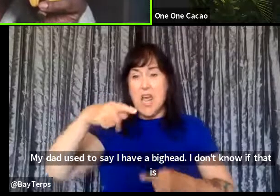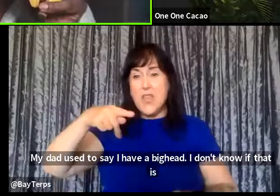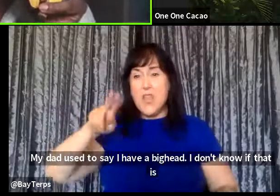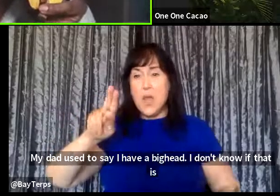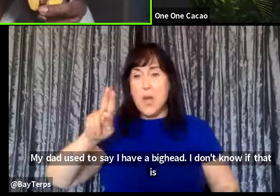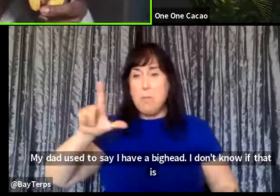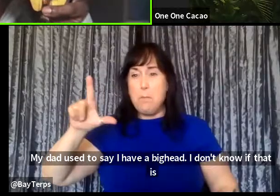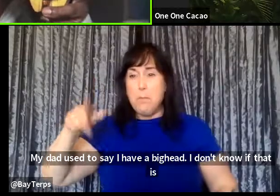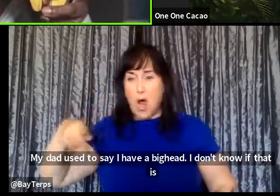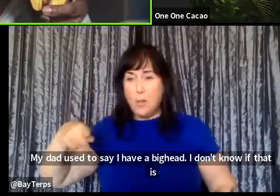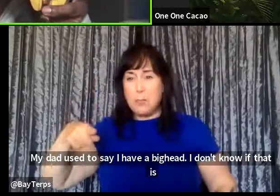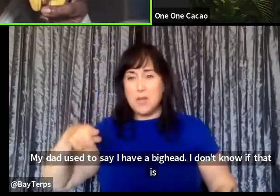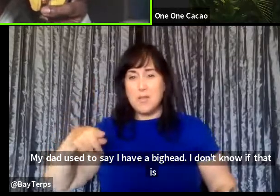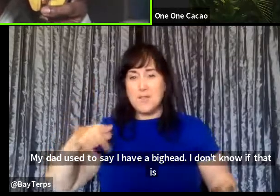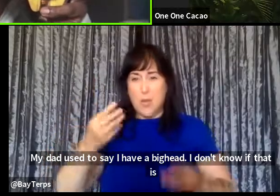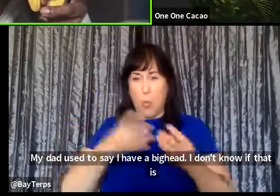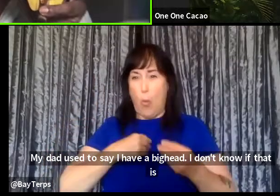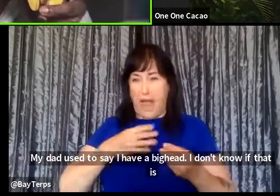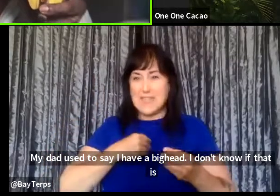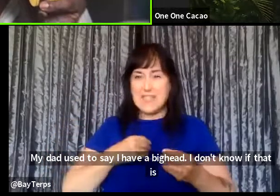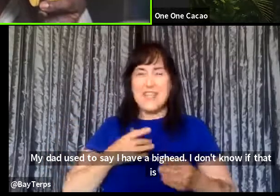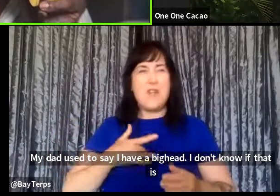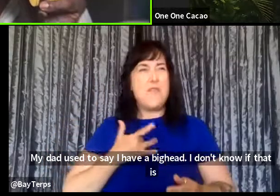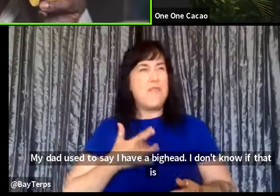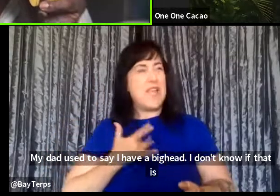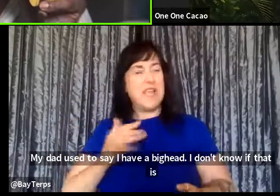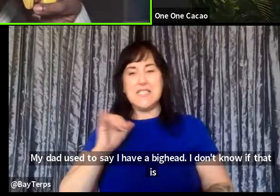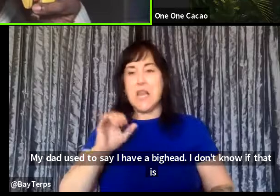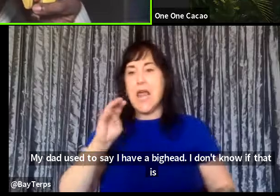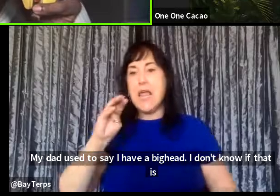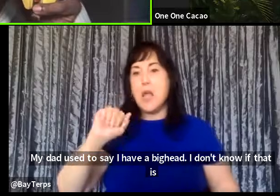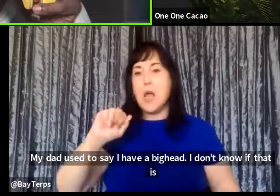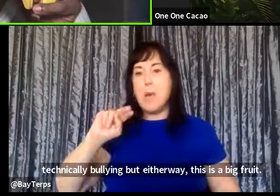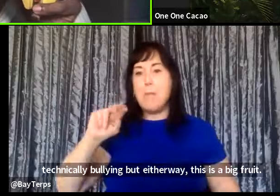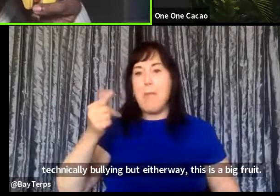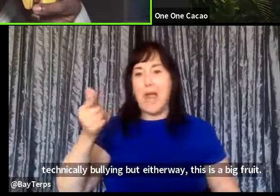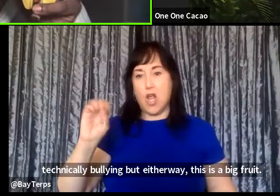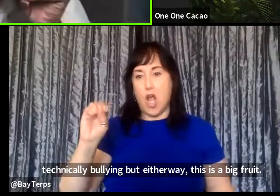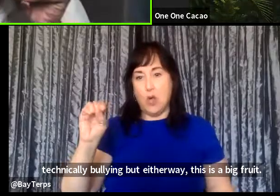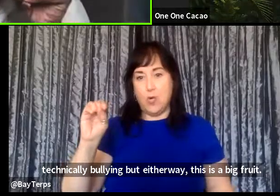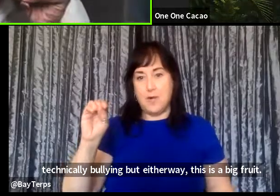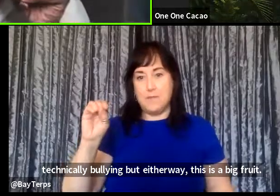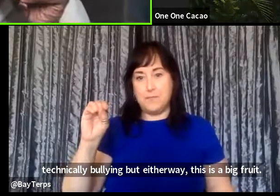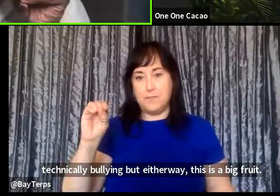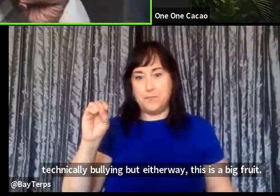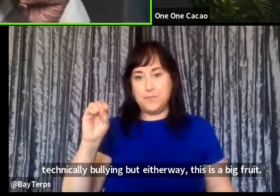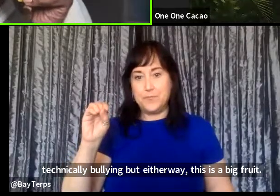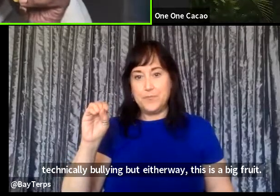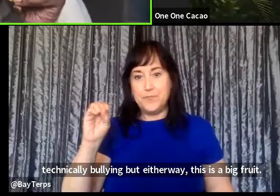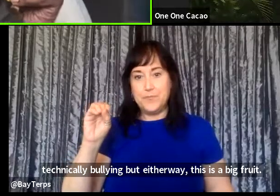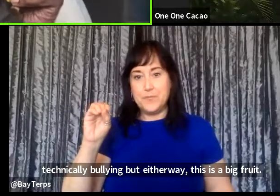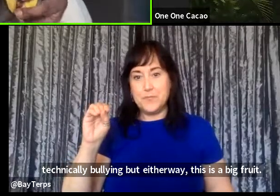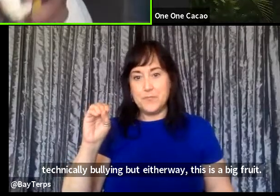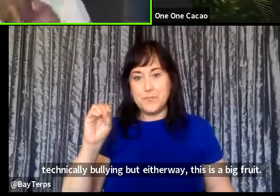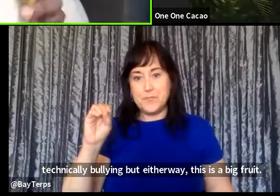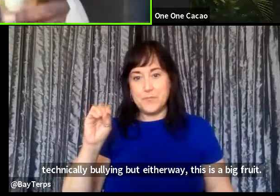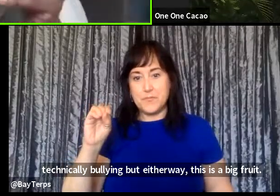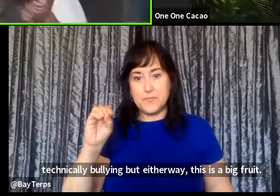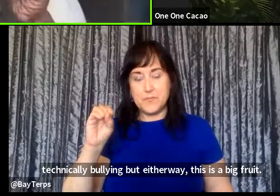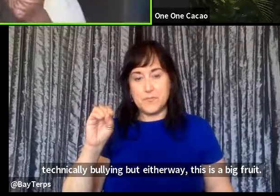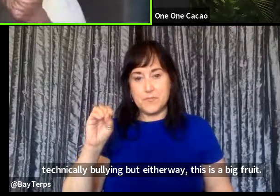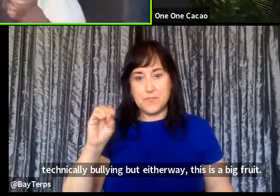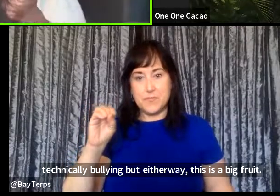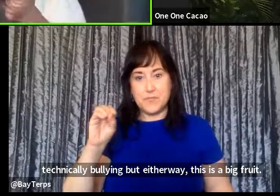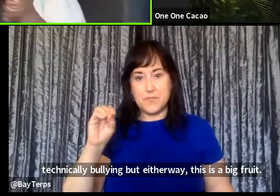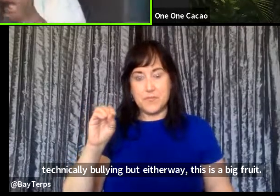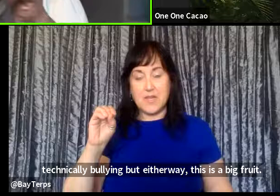mango-y feel to it, okay? So imagine the sort of feel of a mango. Well then, look, see all of the outer skins?